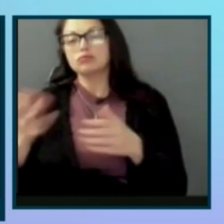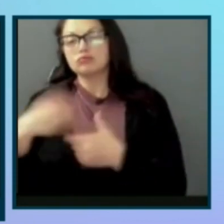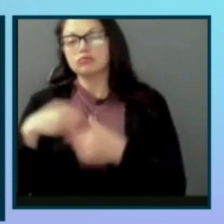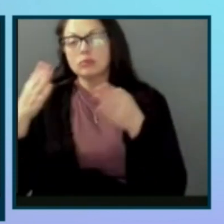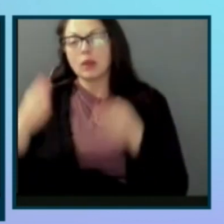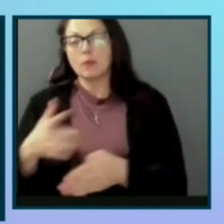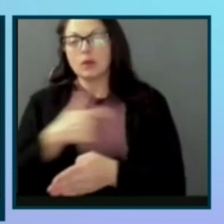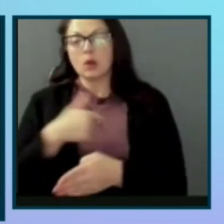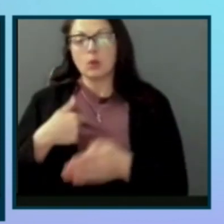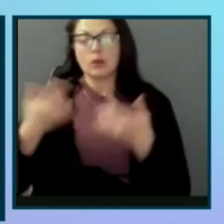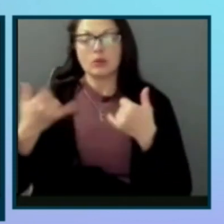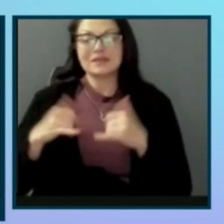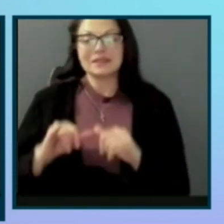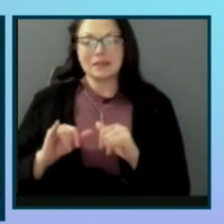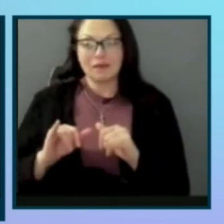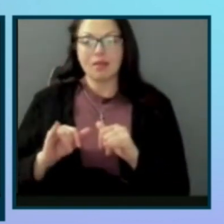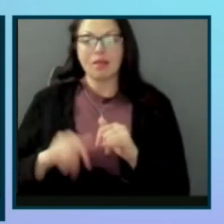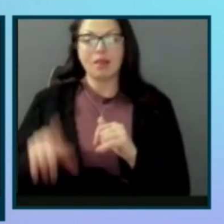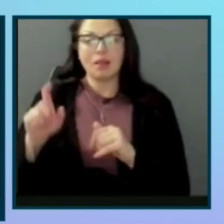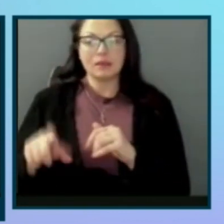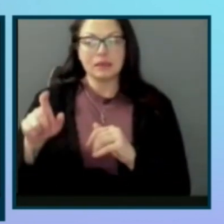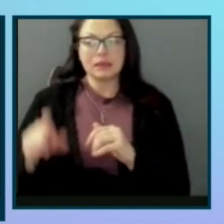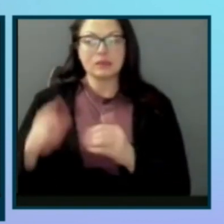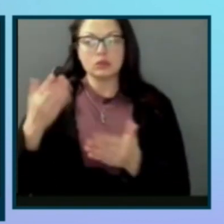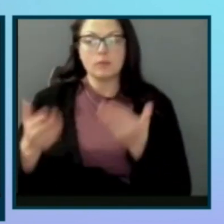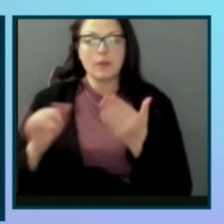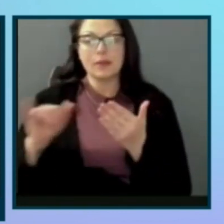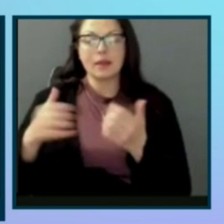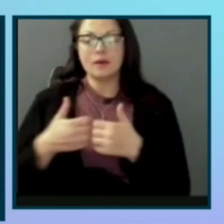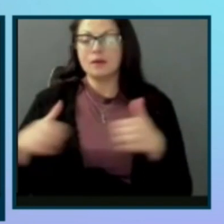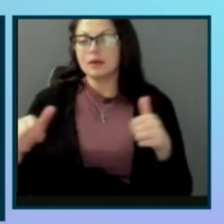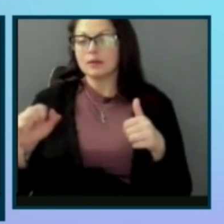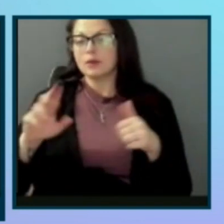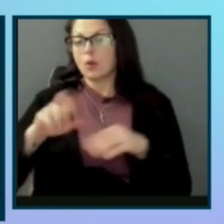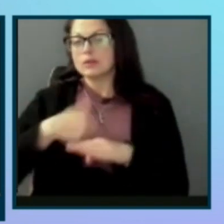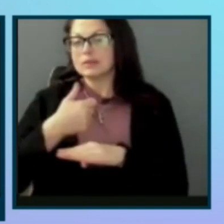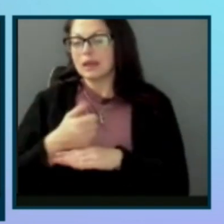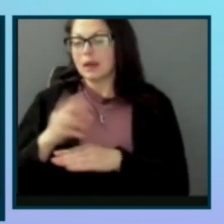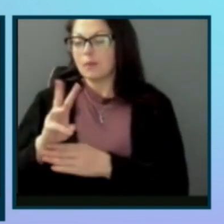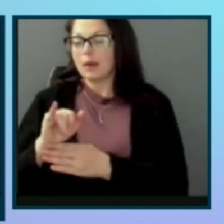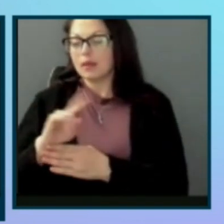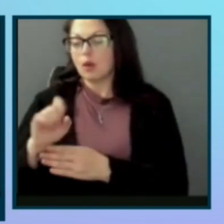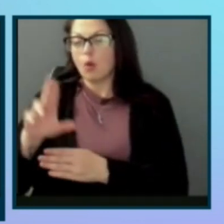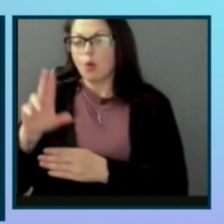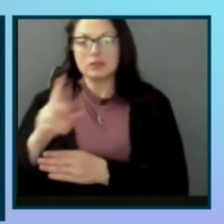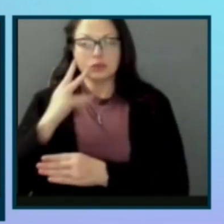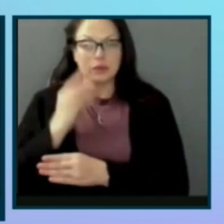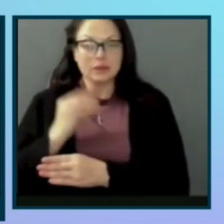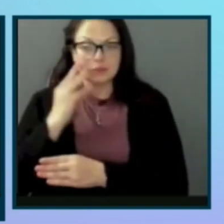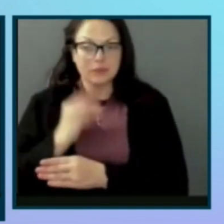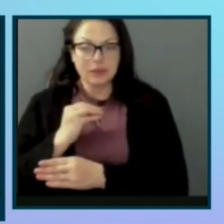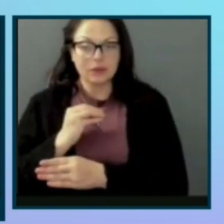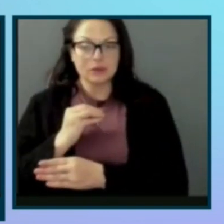would still need to maybe like separate or set up kind of that wizard experience where, at least